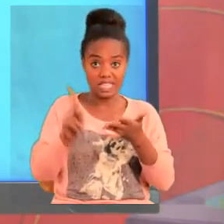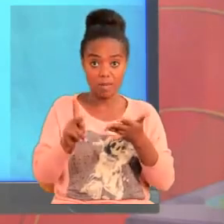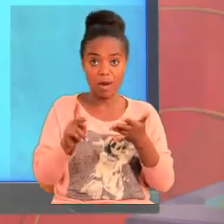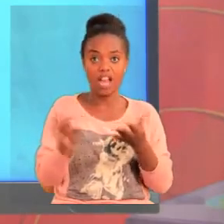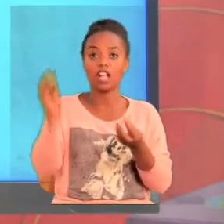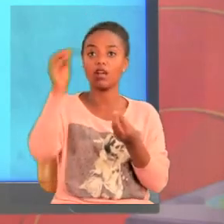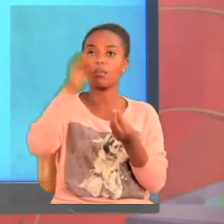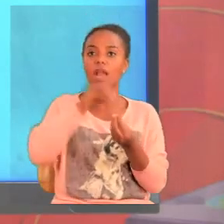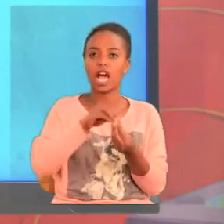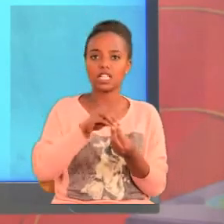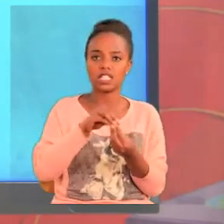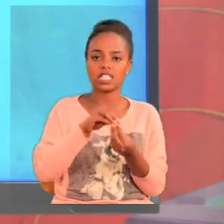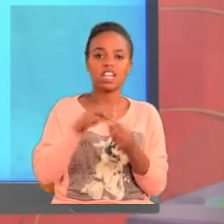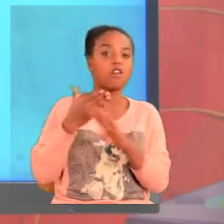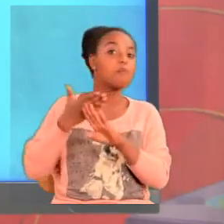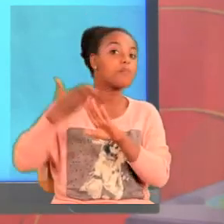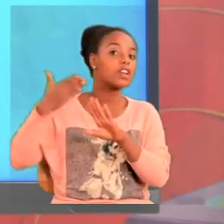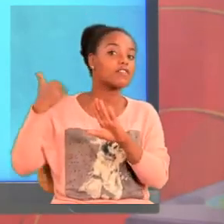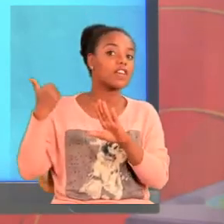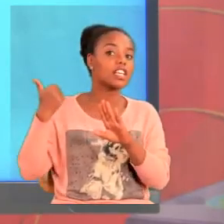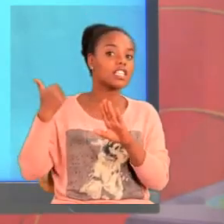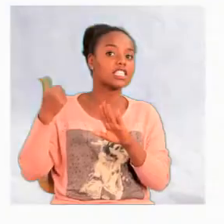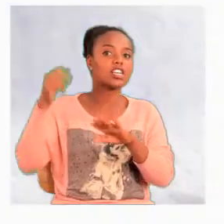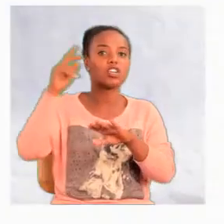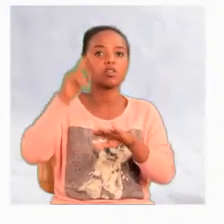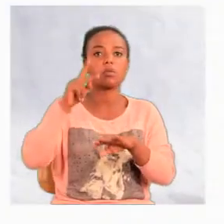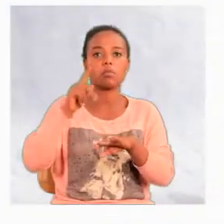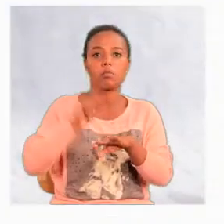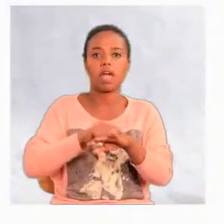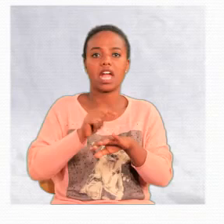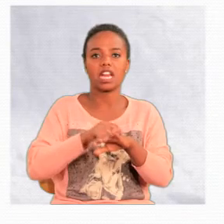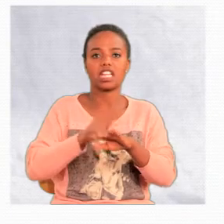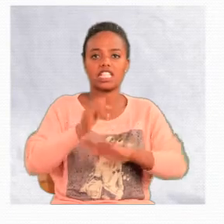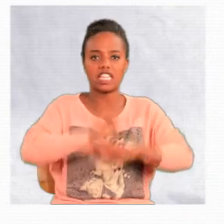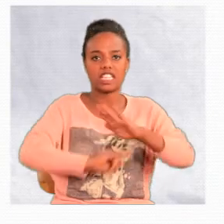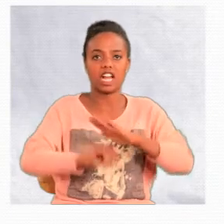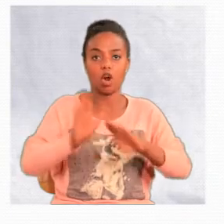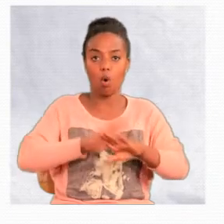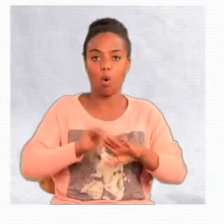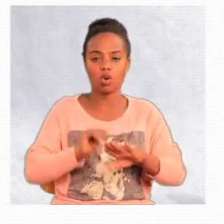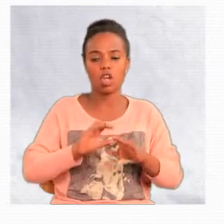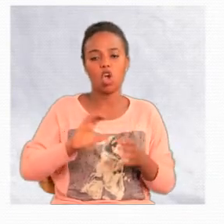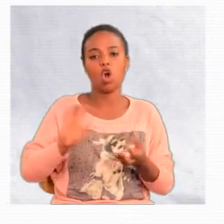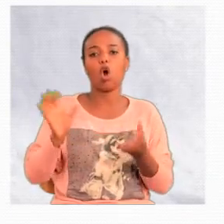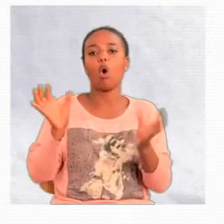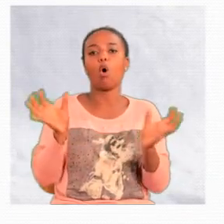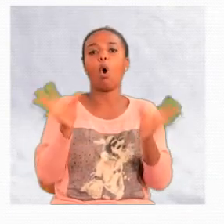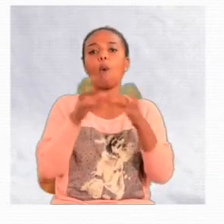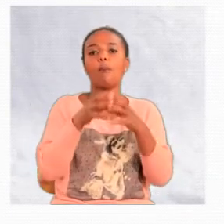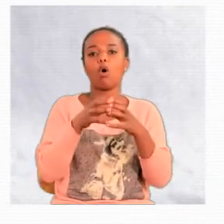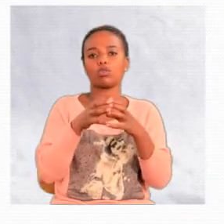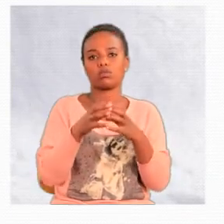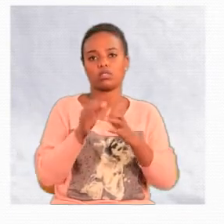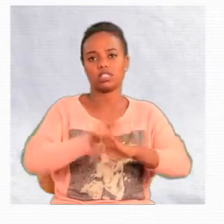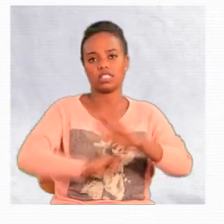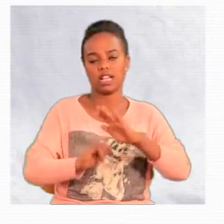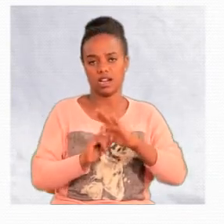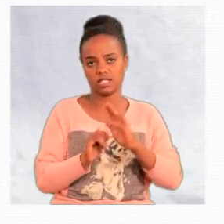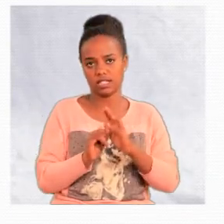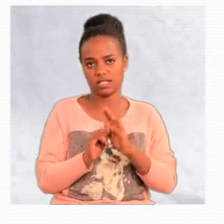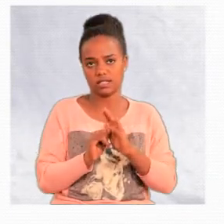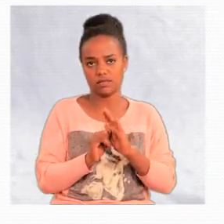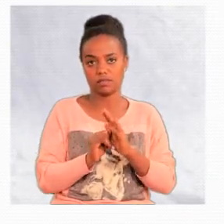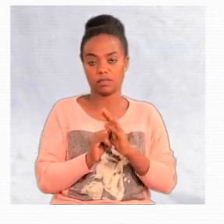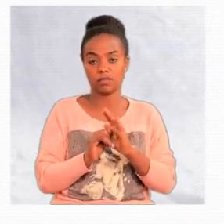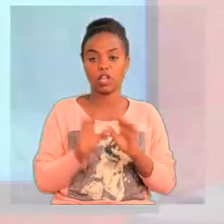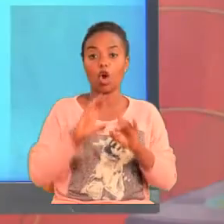principal plus previous period's interest. We call this compound interest. In the case of compound interest,